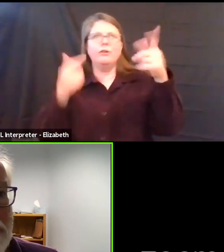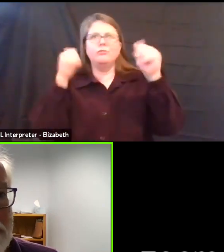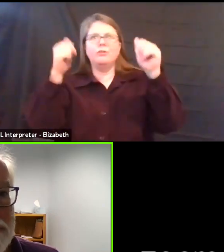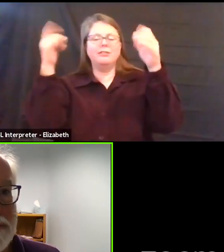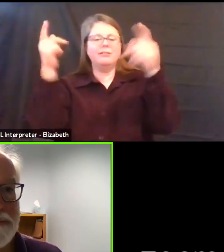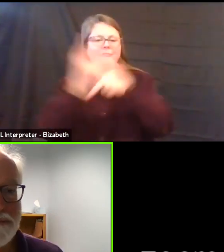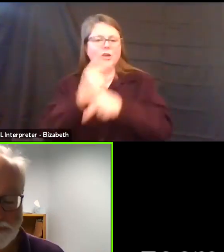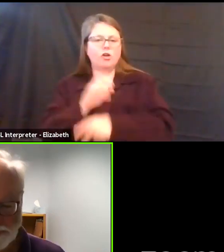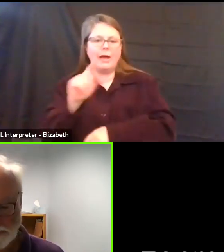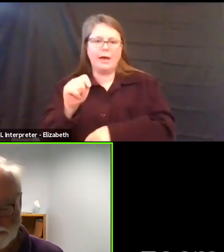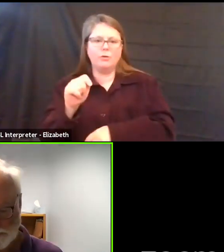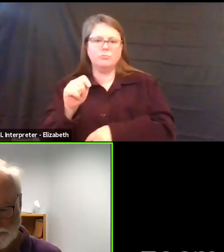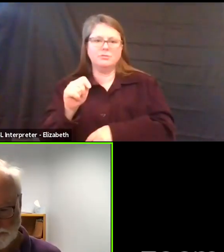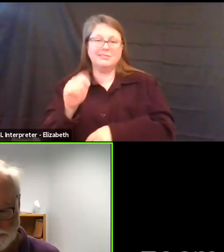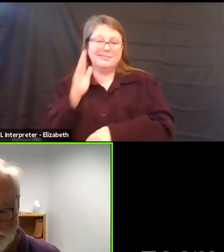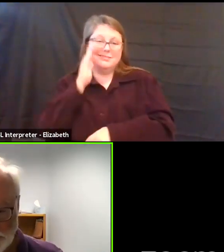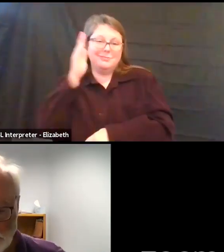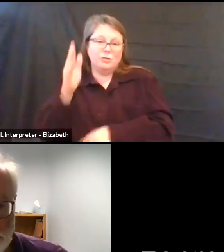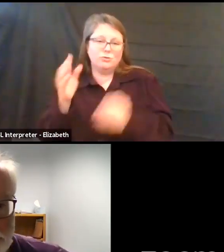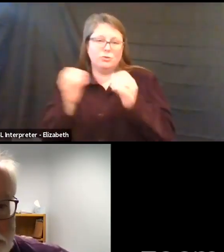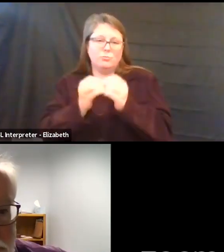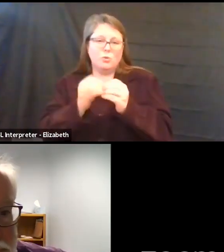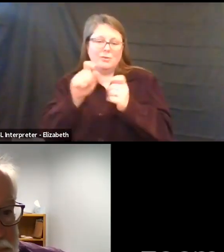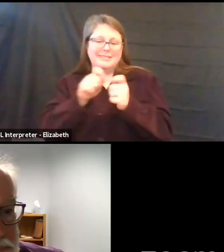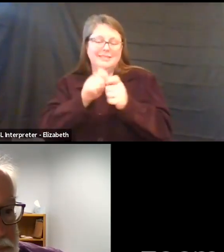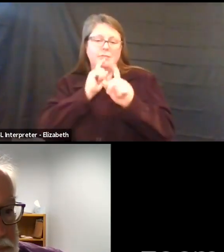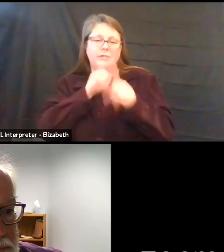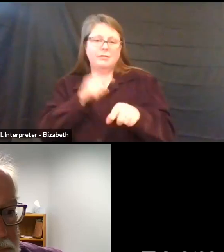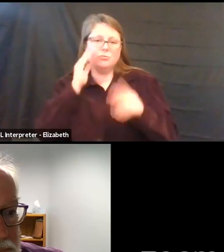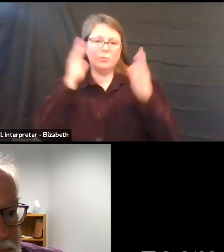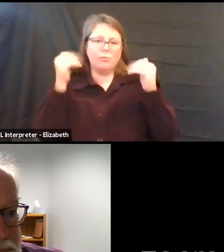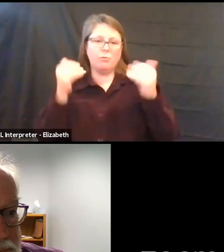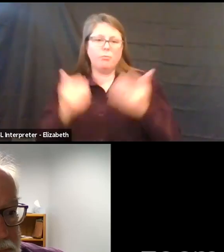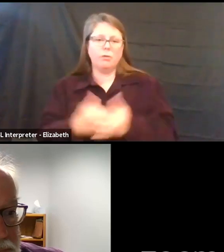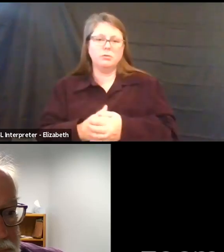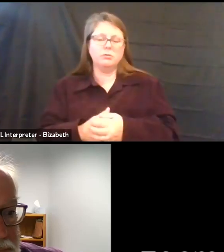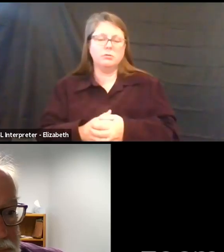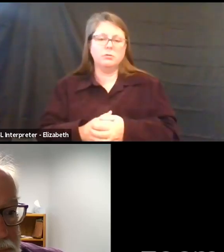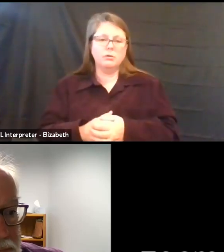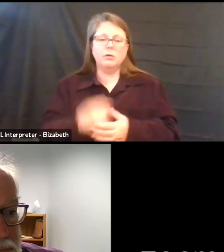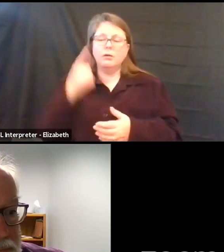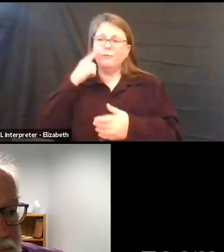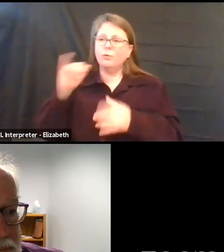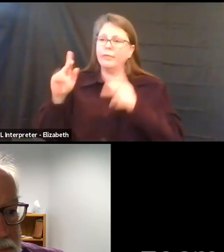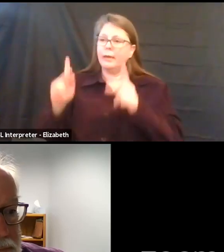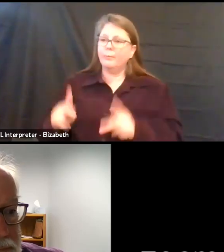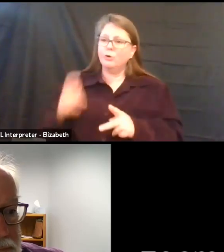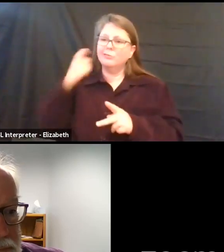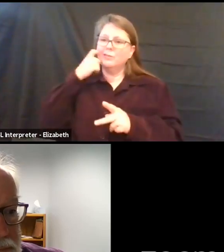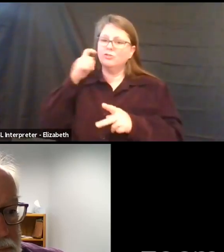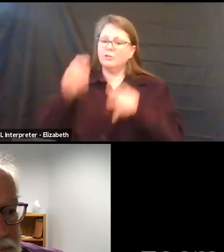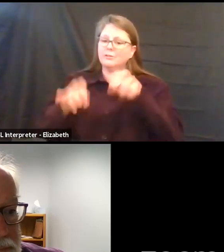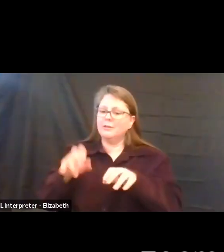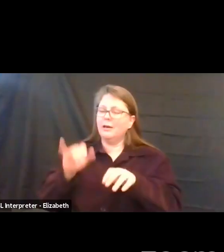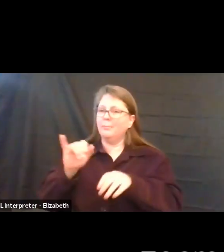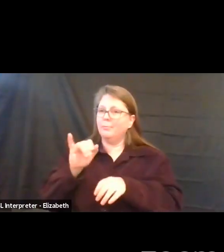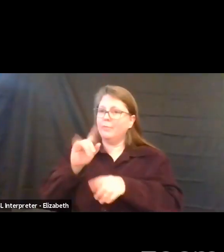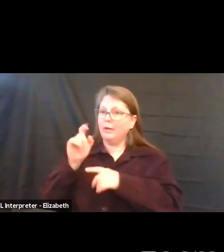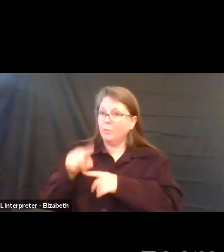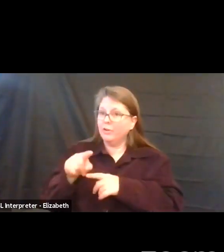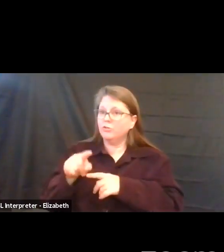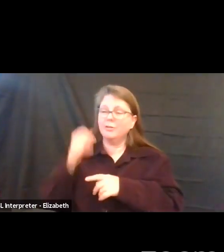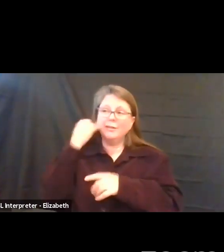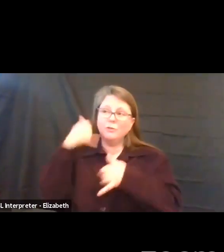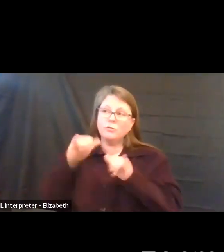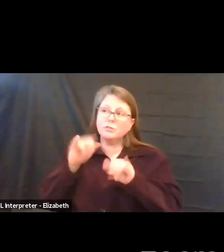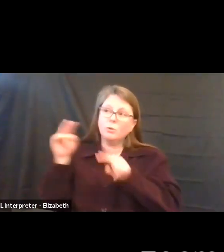the future. Right. And if the person who asked that question is still watching this video, do reach out